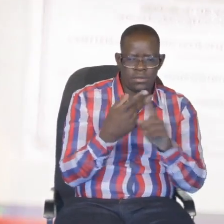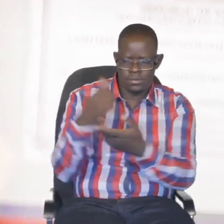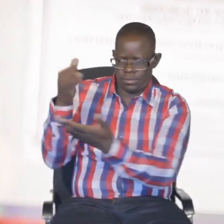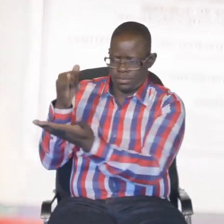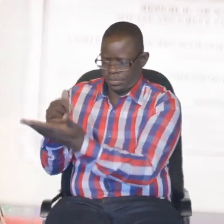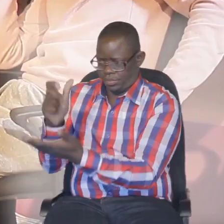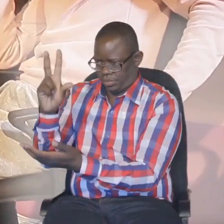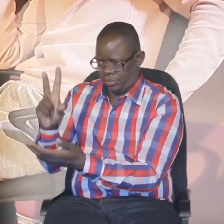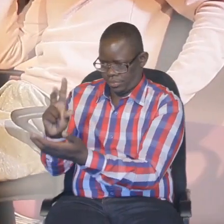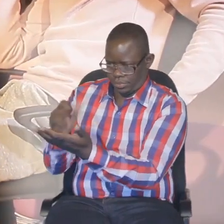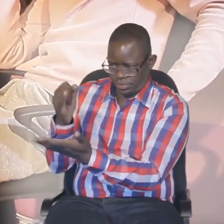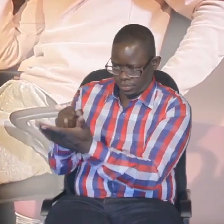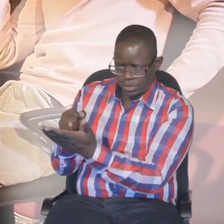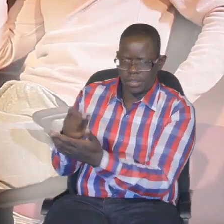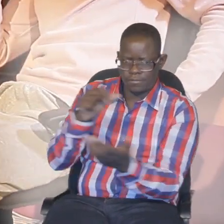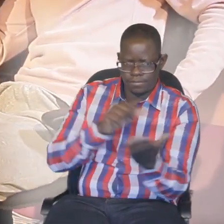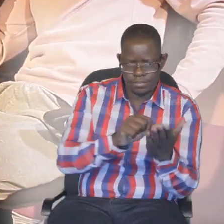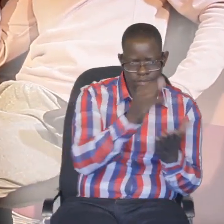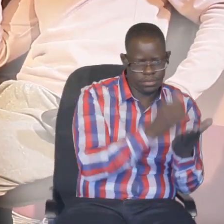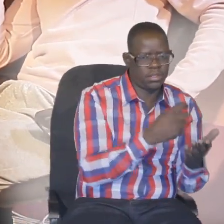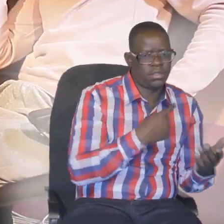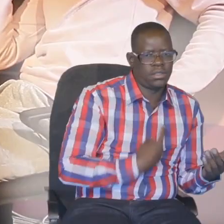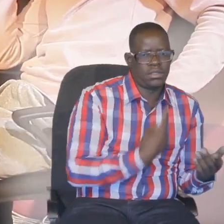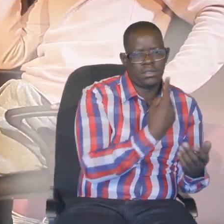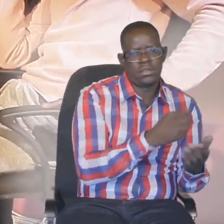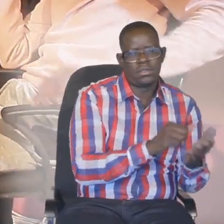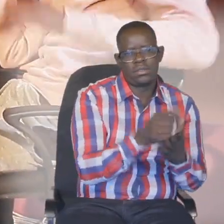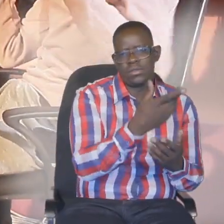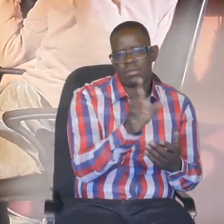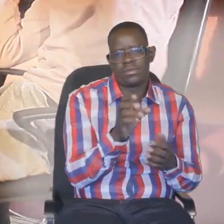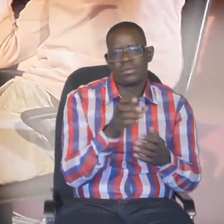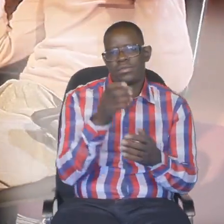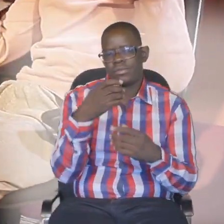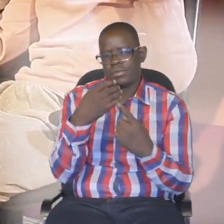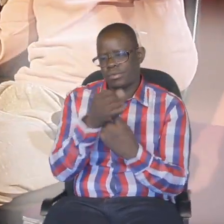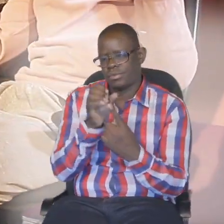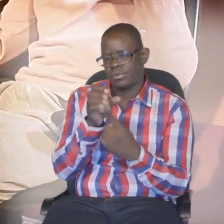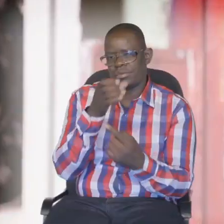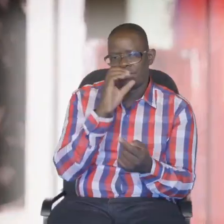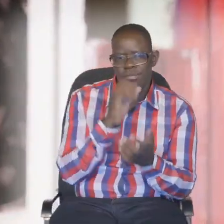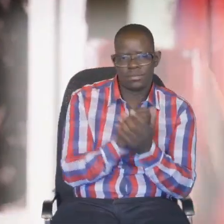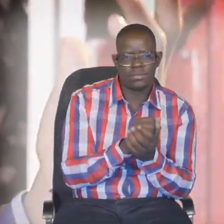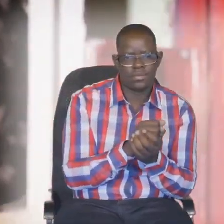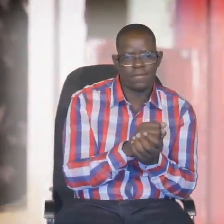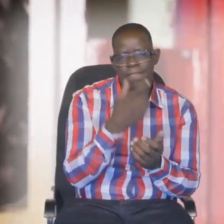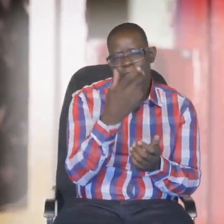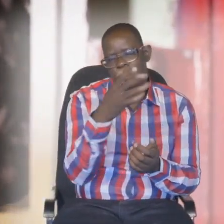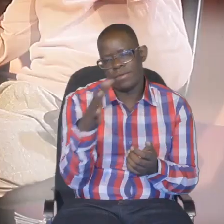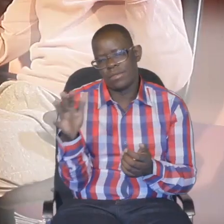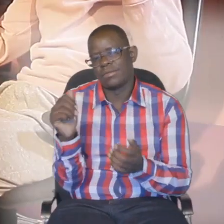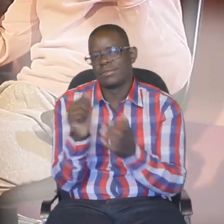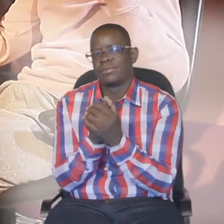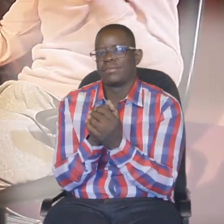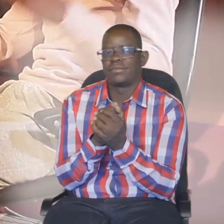pay my account. But you know what? I think we all deserve cool drink. Oh no, wait, Auntie. Water will be fine for us.